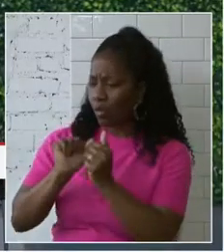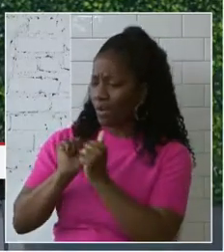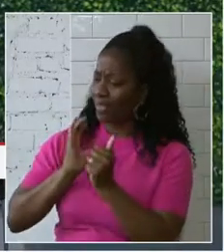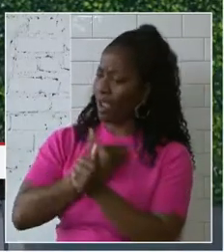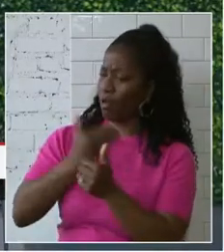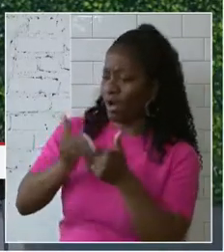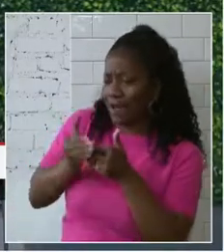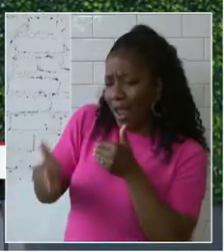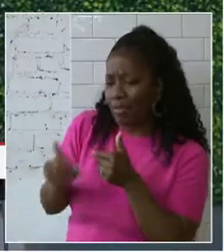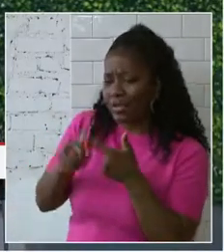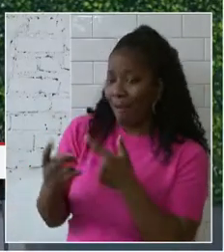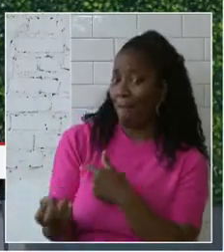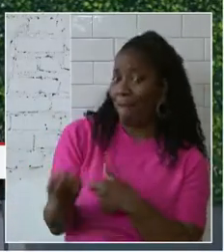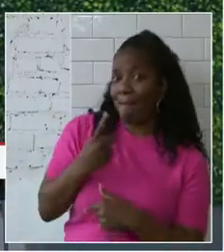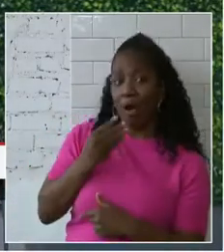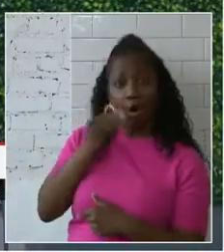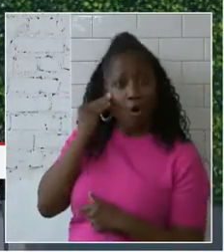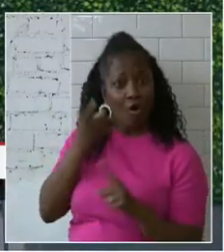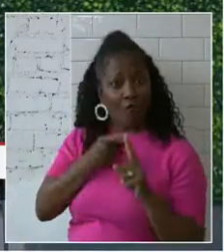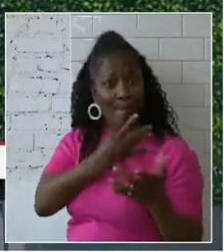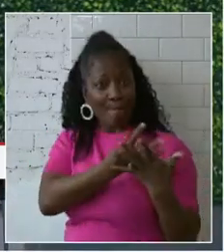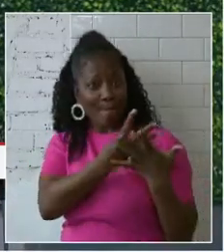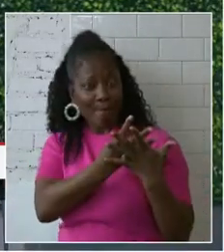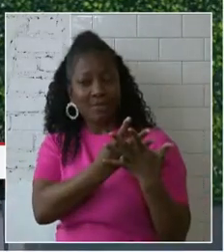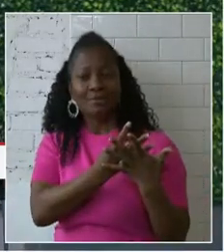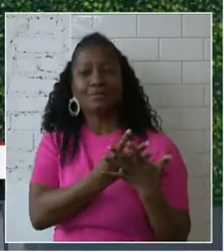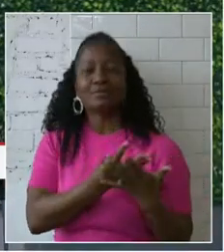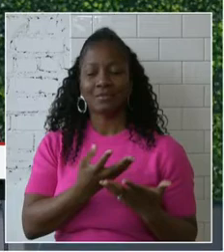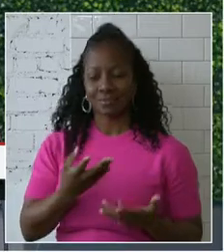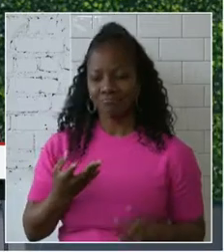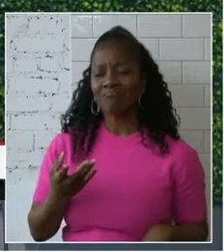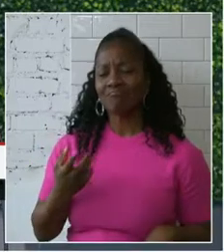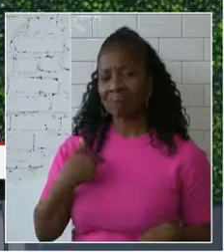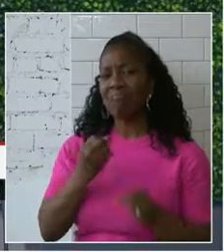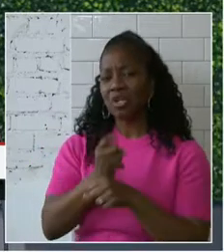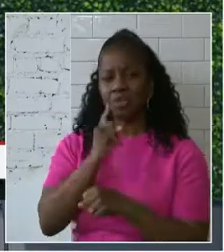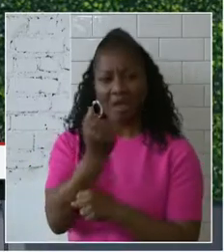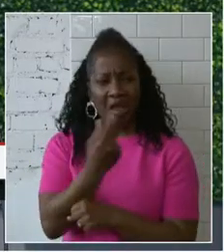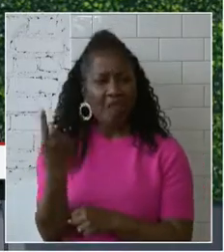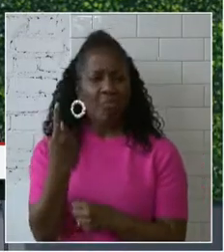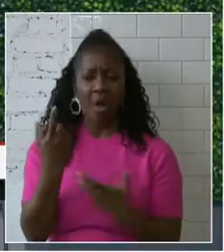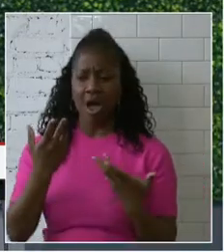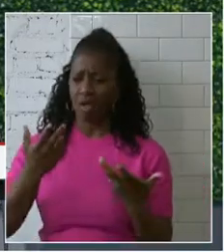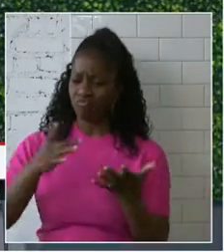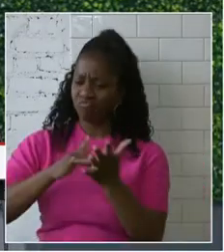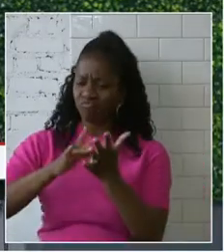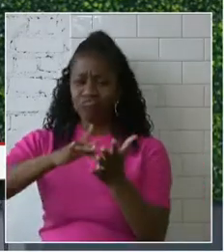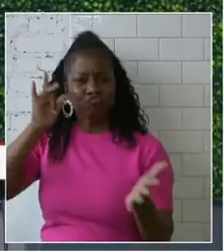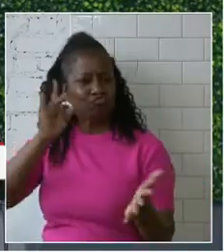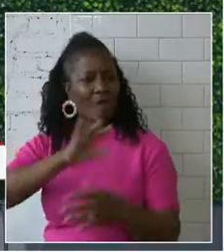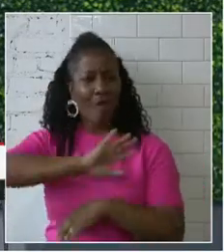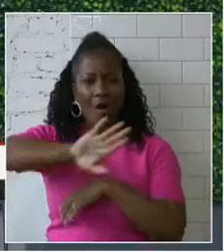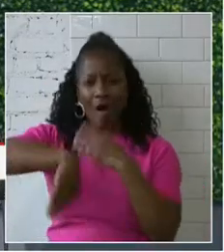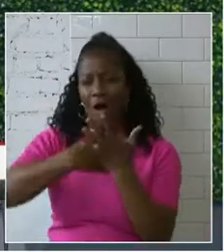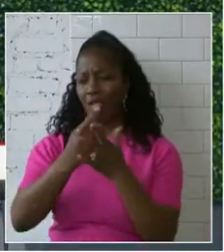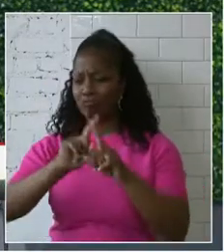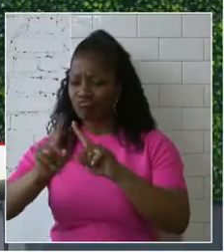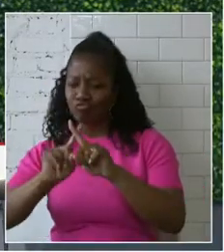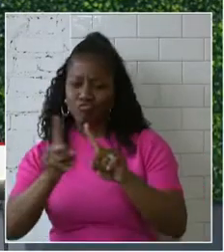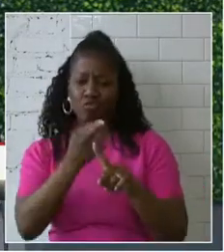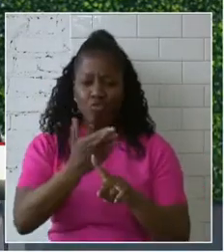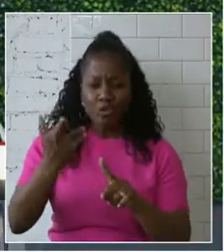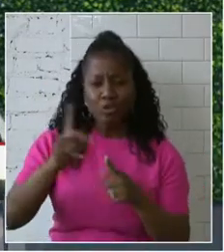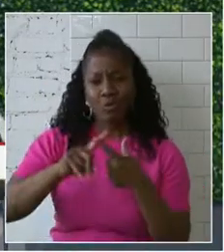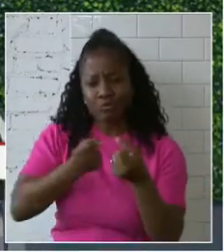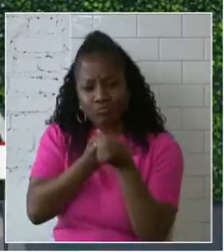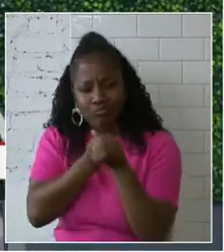coming back home to make sure that everyone is taking full advantage of all of the